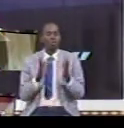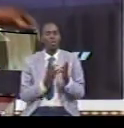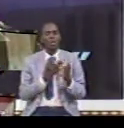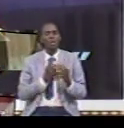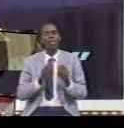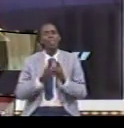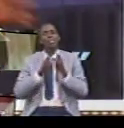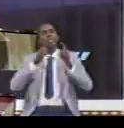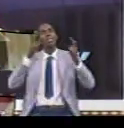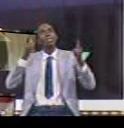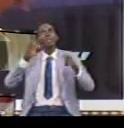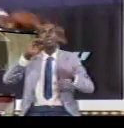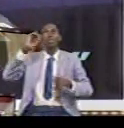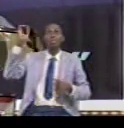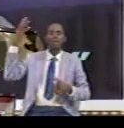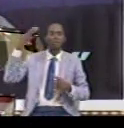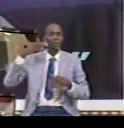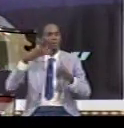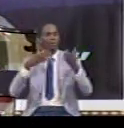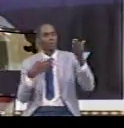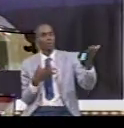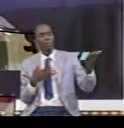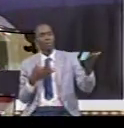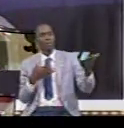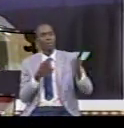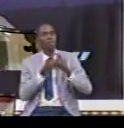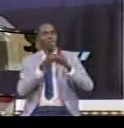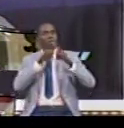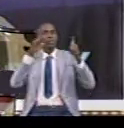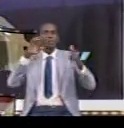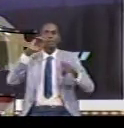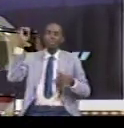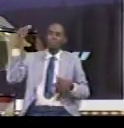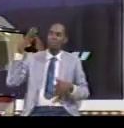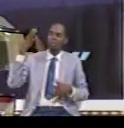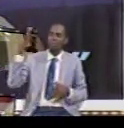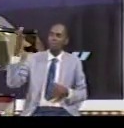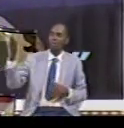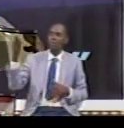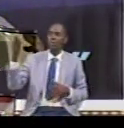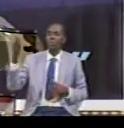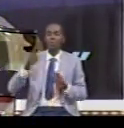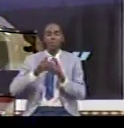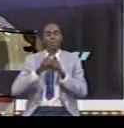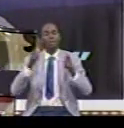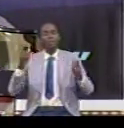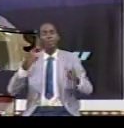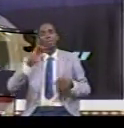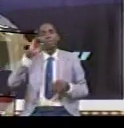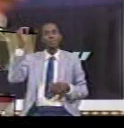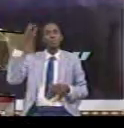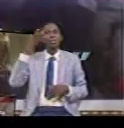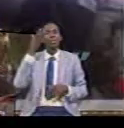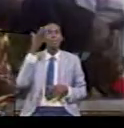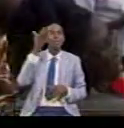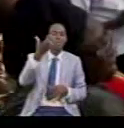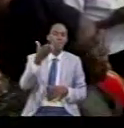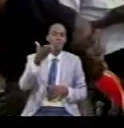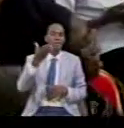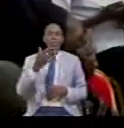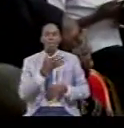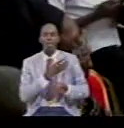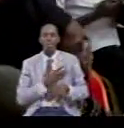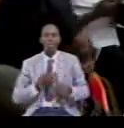great grace over there. Great grace over there. grace, grace over there,